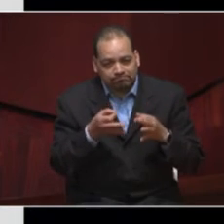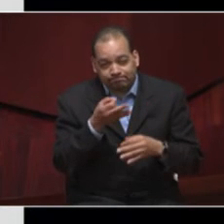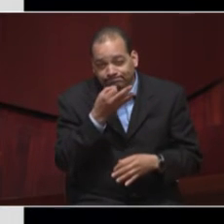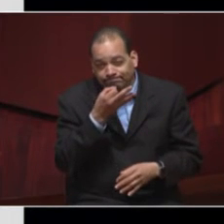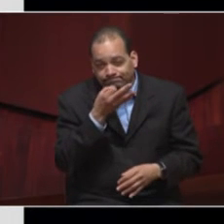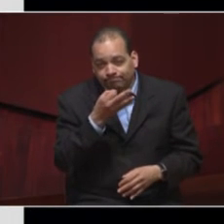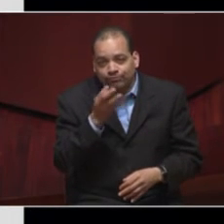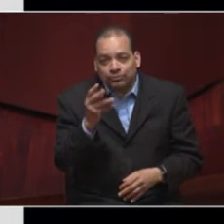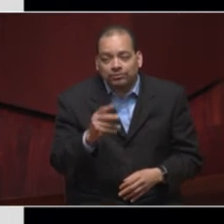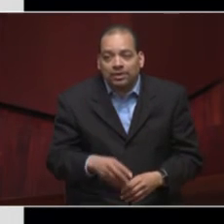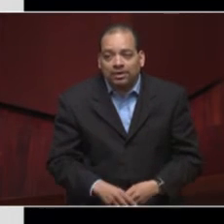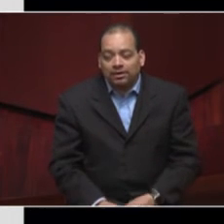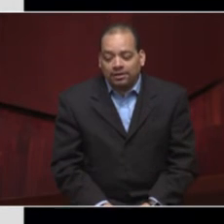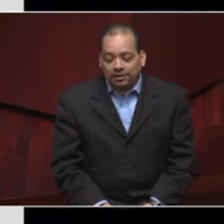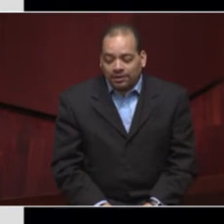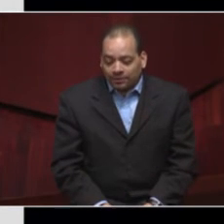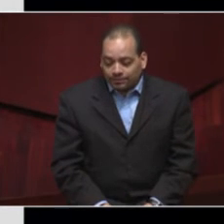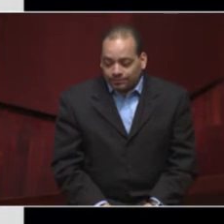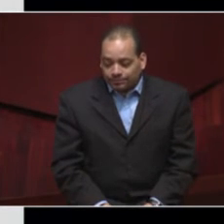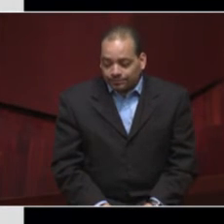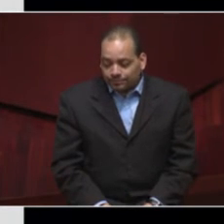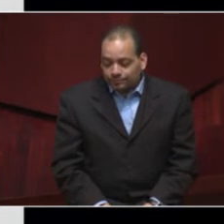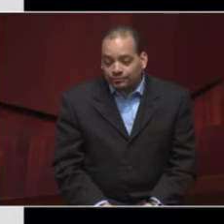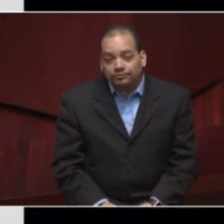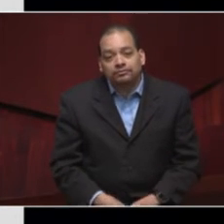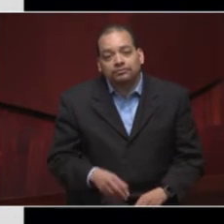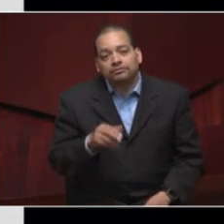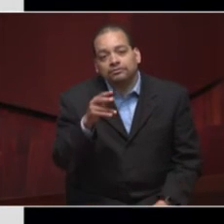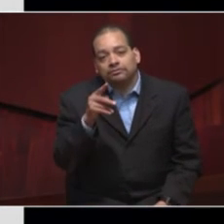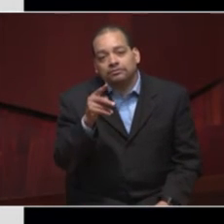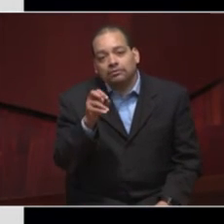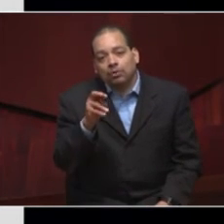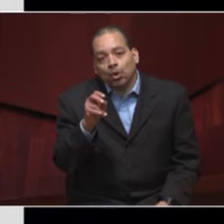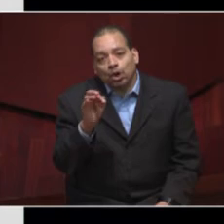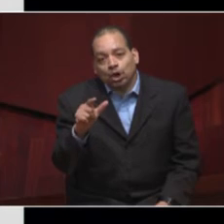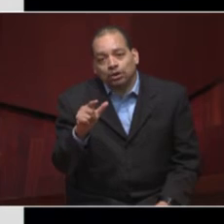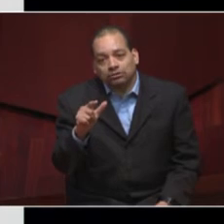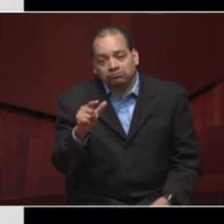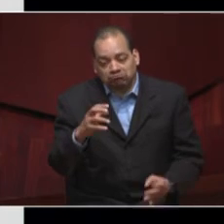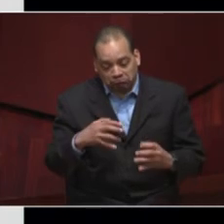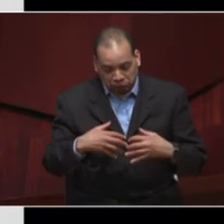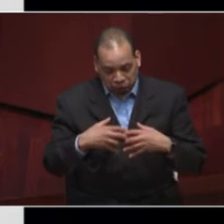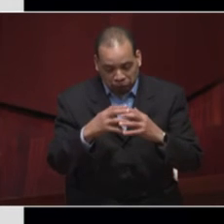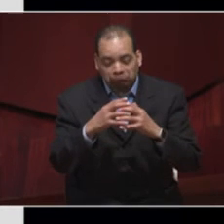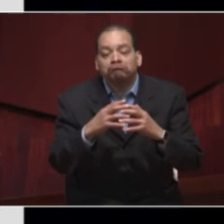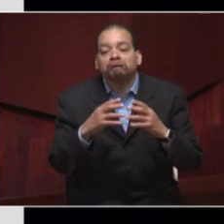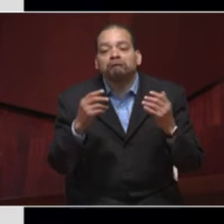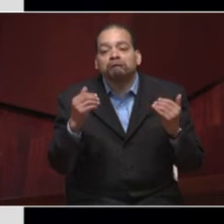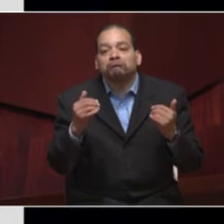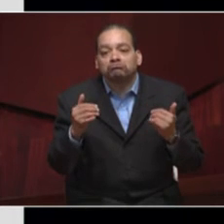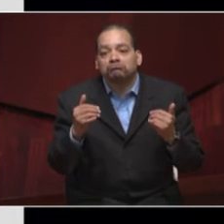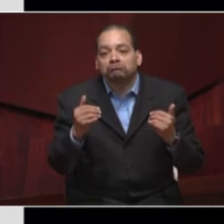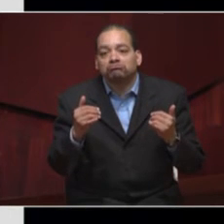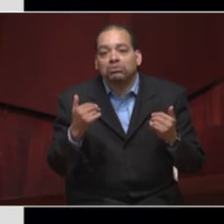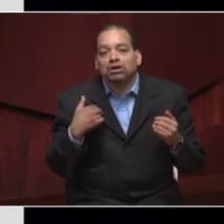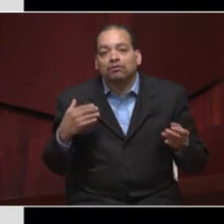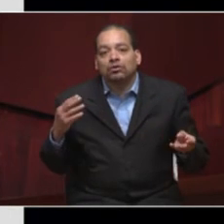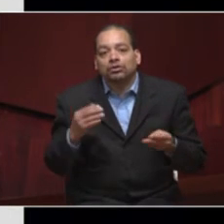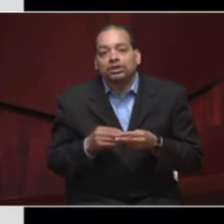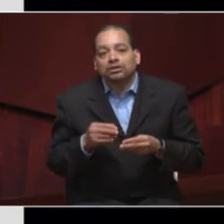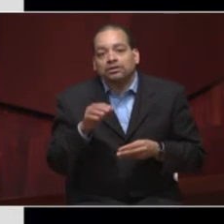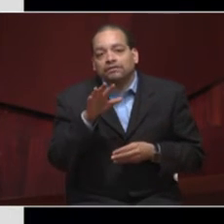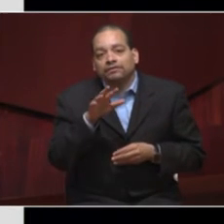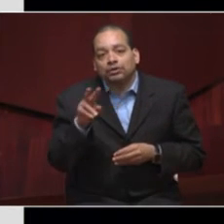So we finally got the portal up and running, and to date, it's actually not 52